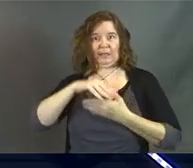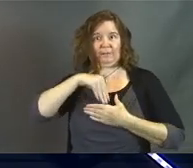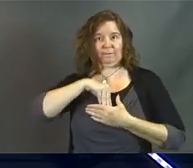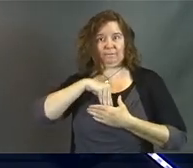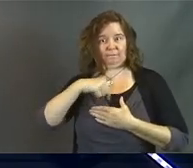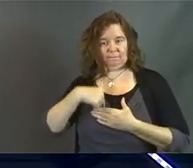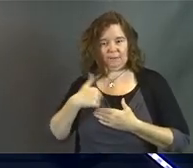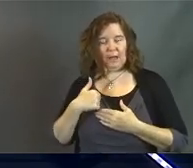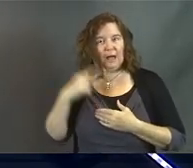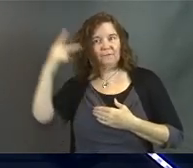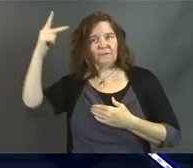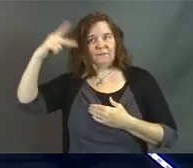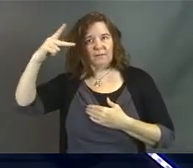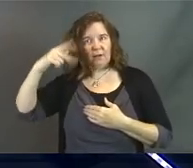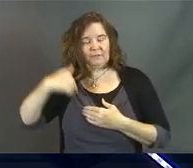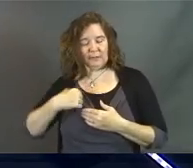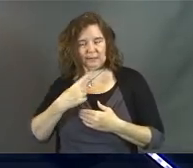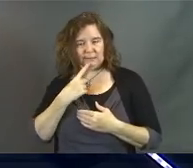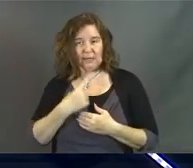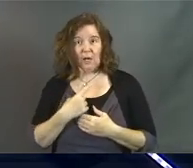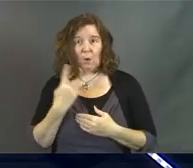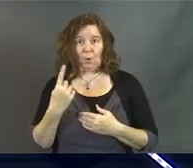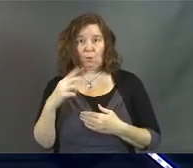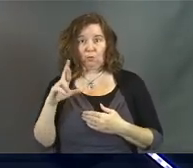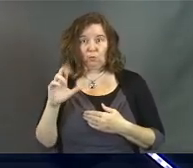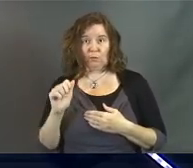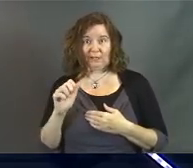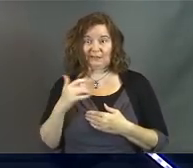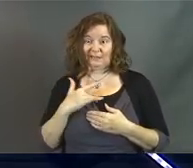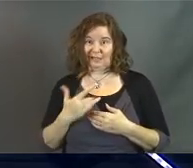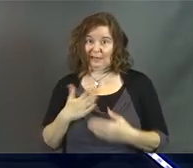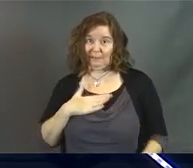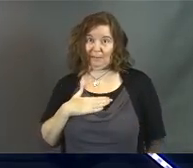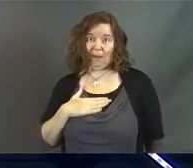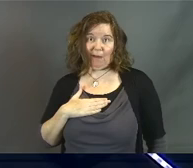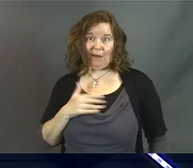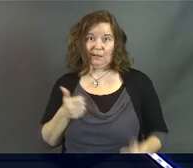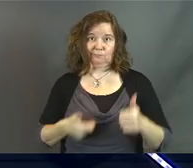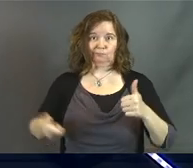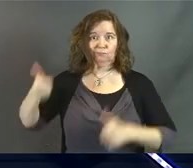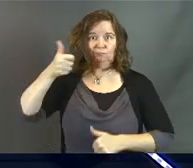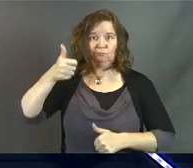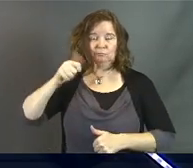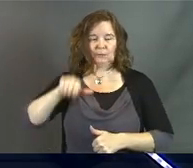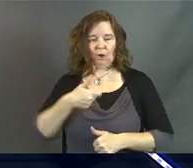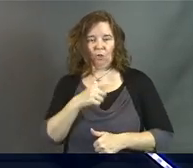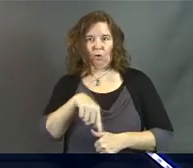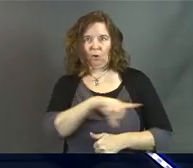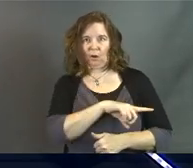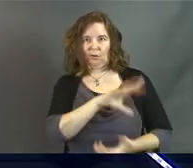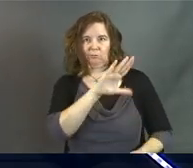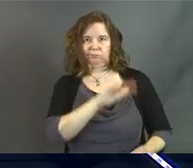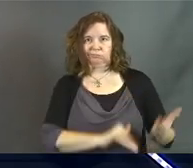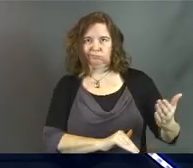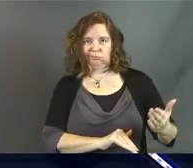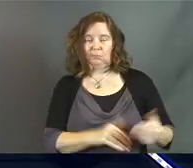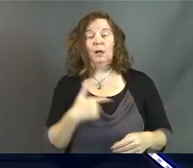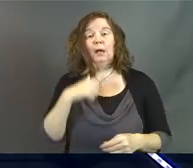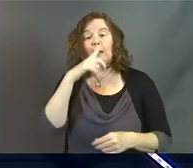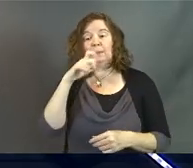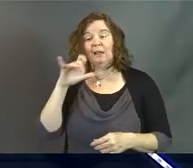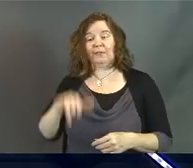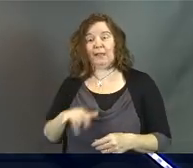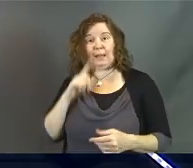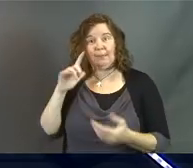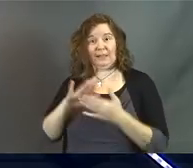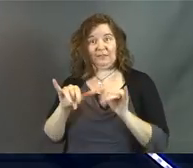system. I have a philosophy that says one race, usually it's my race, is superior to all the other races. And because